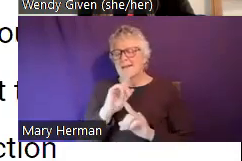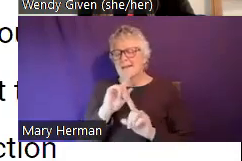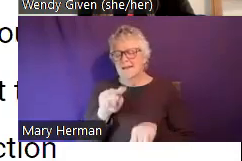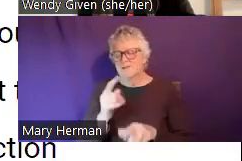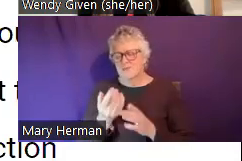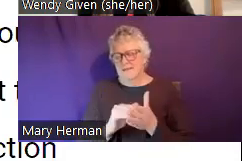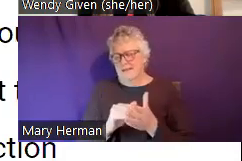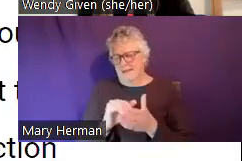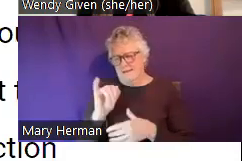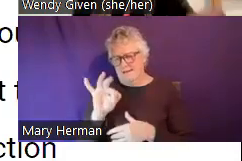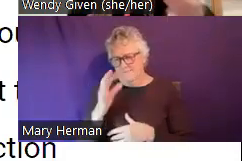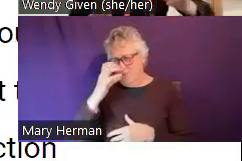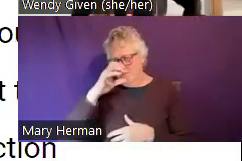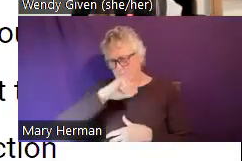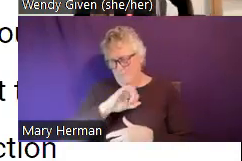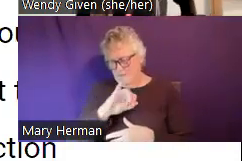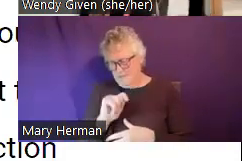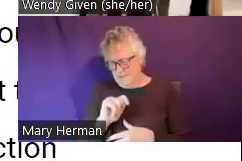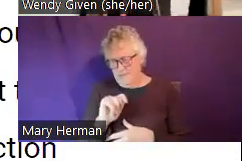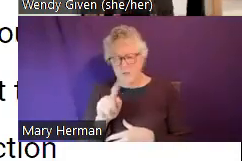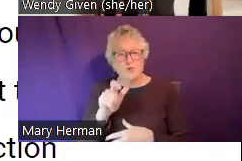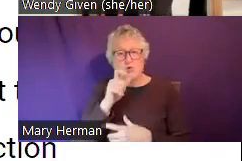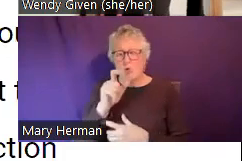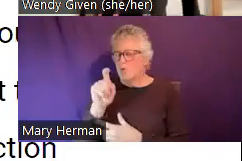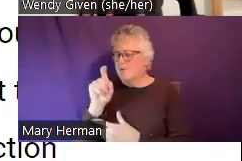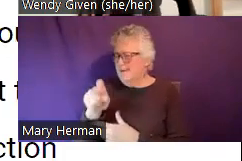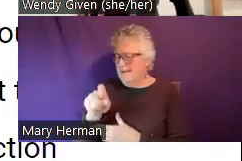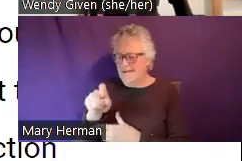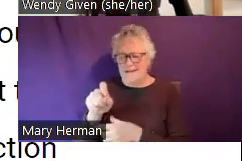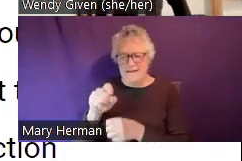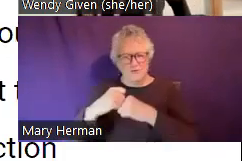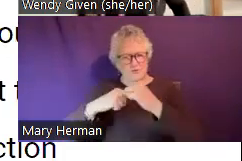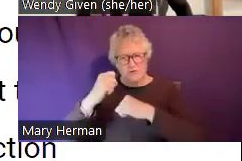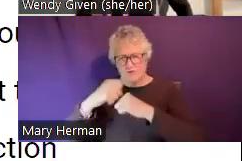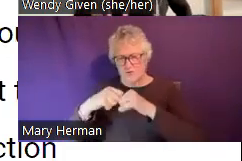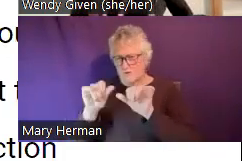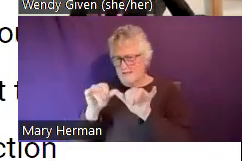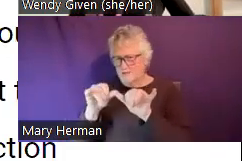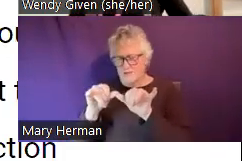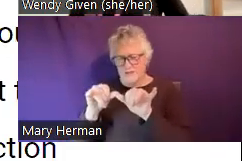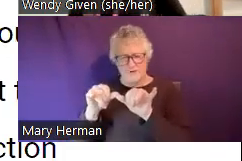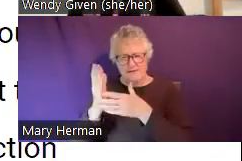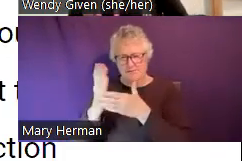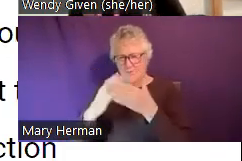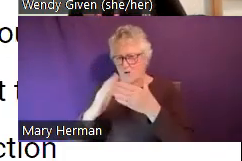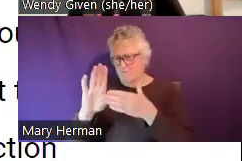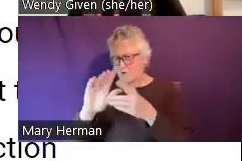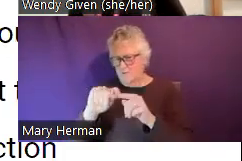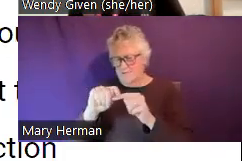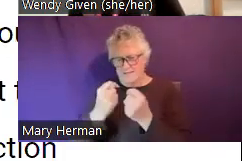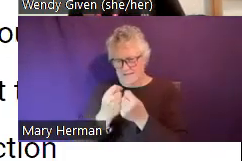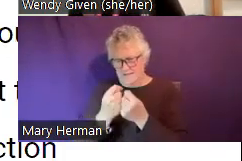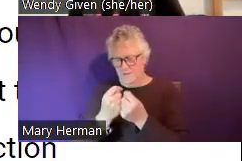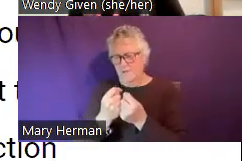that you don't need a structural engineer as part of your team, that'll be something that kind of comes out that can be a part of